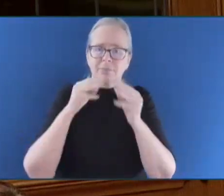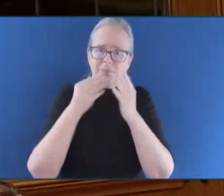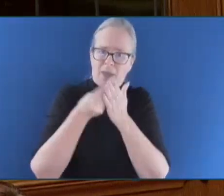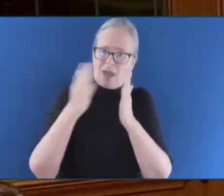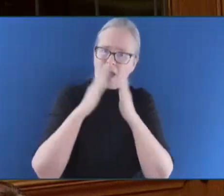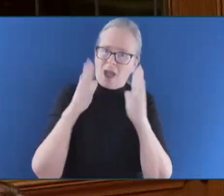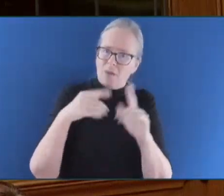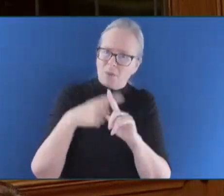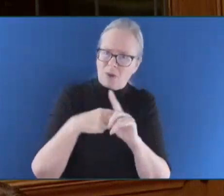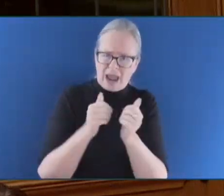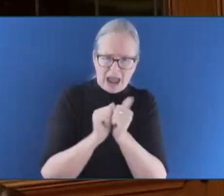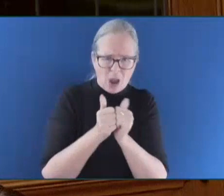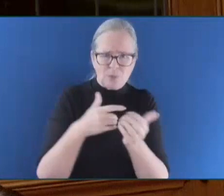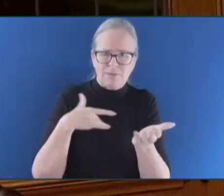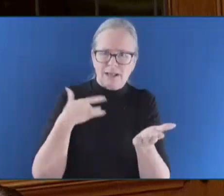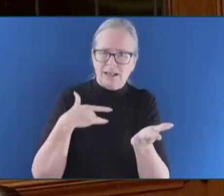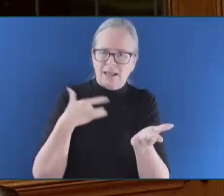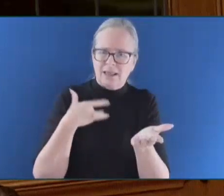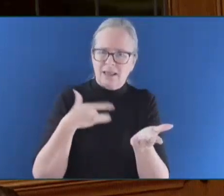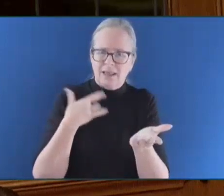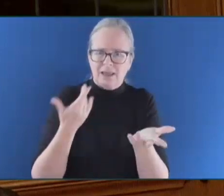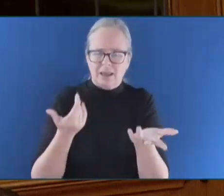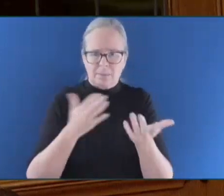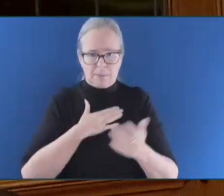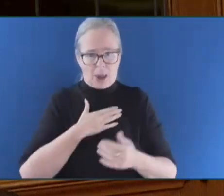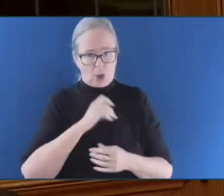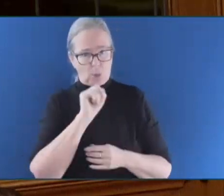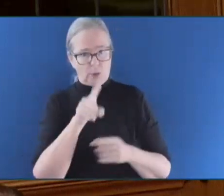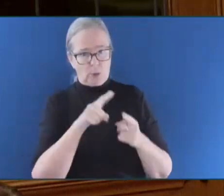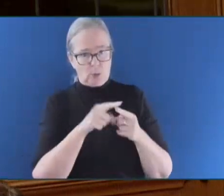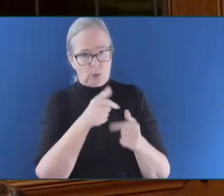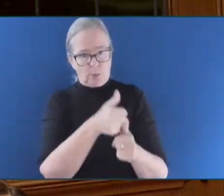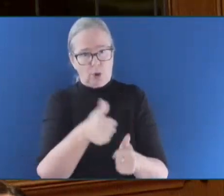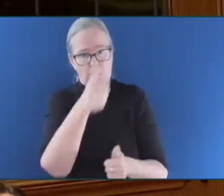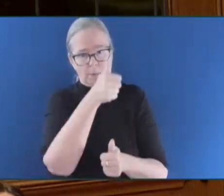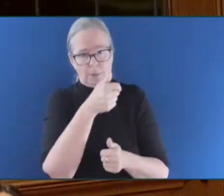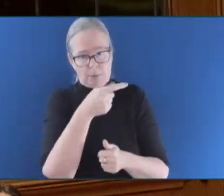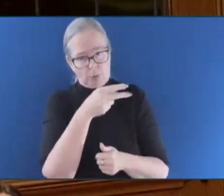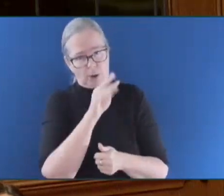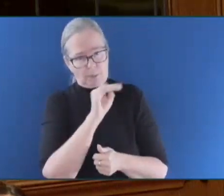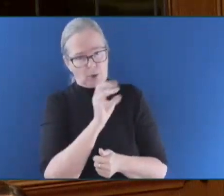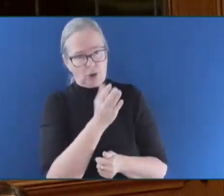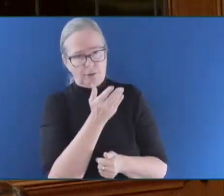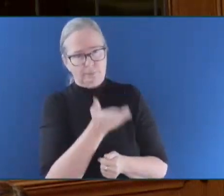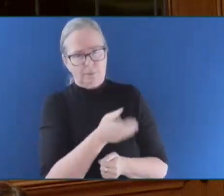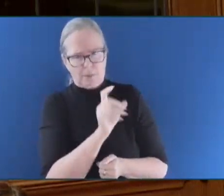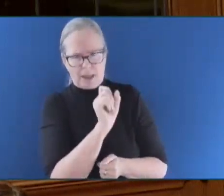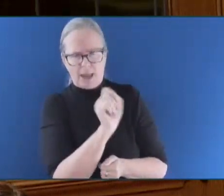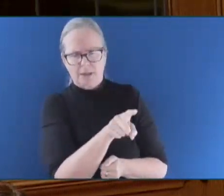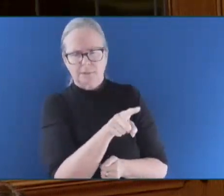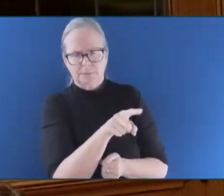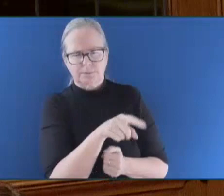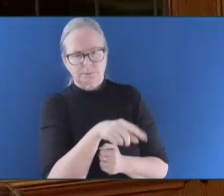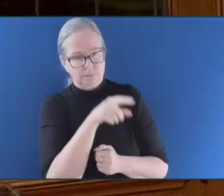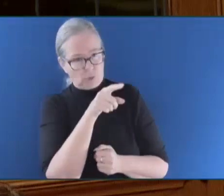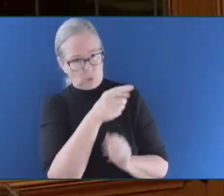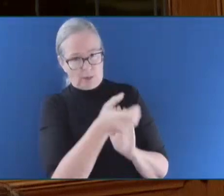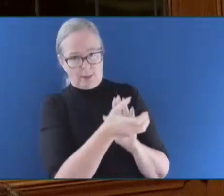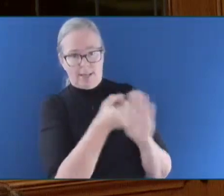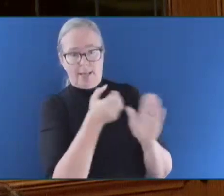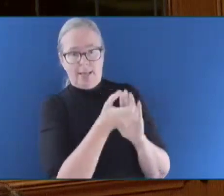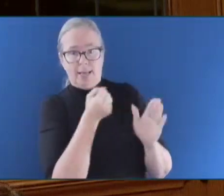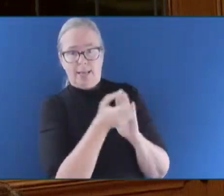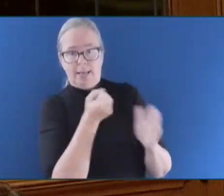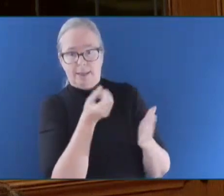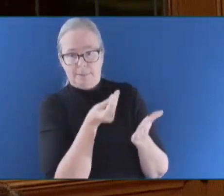this NDP Premier, how does it feel to take money out of the pockets of hard-working families